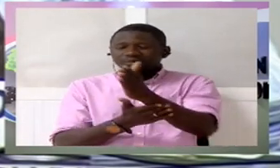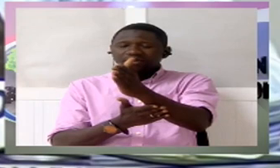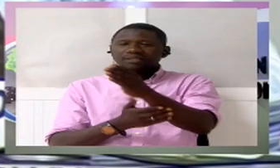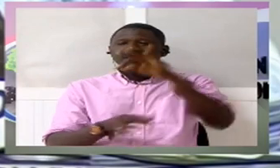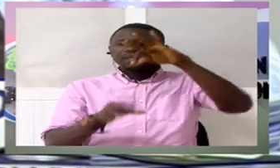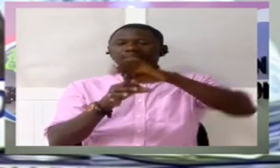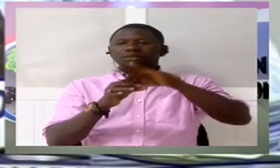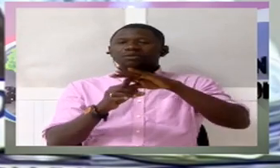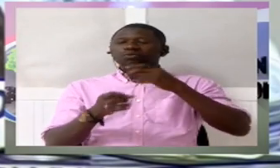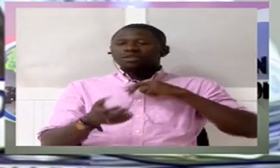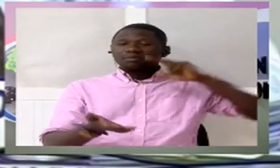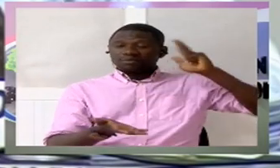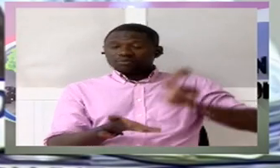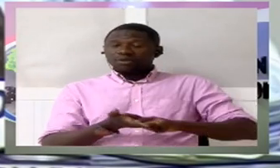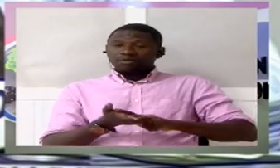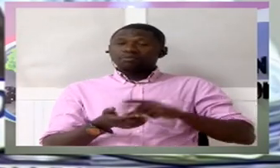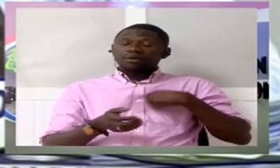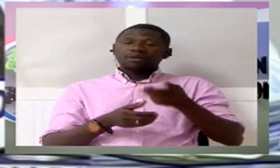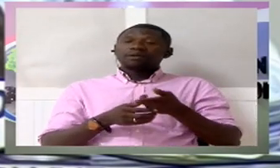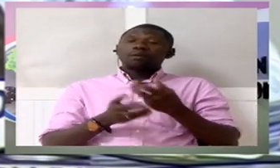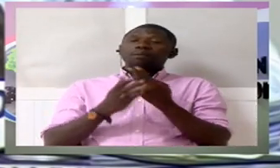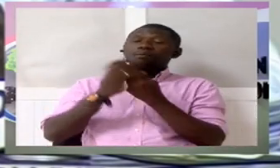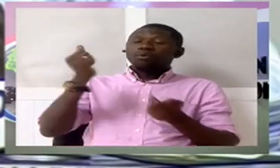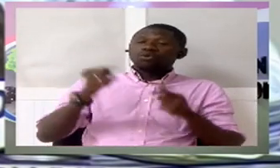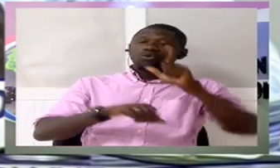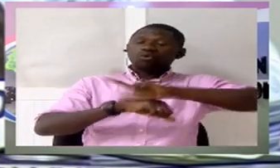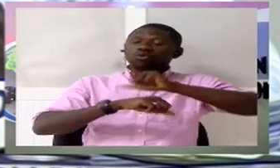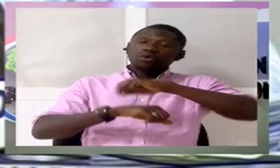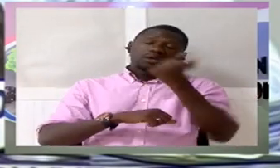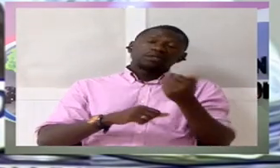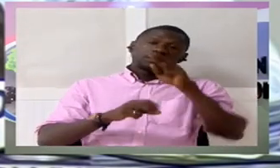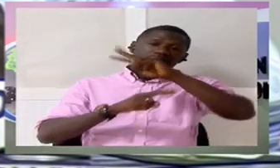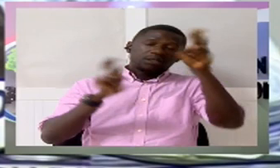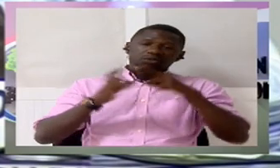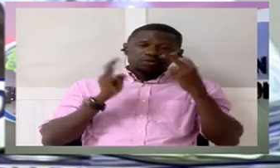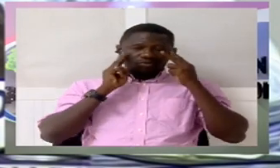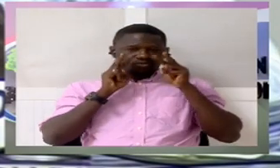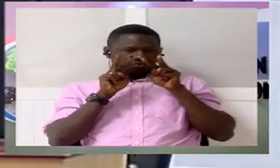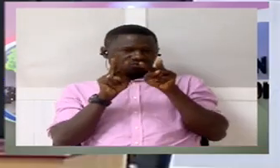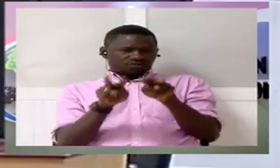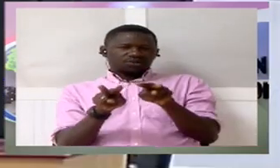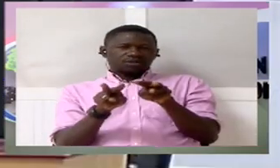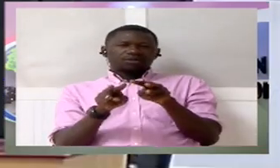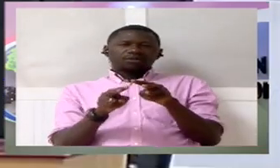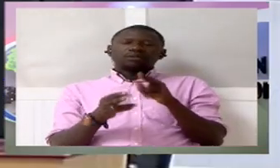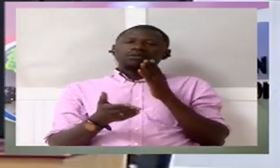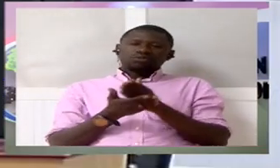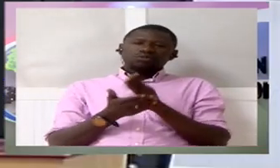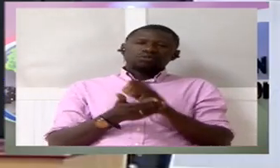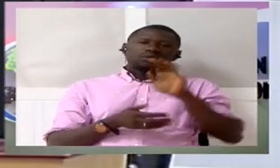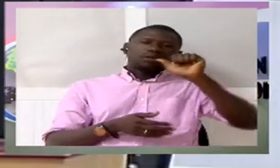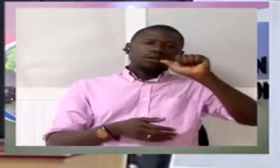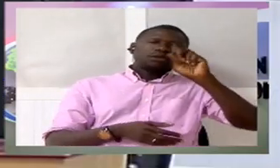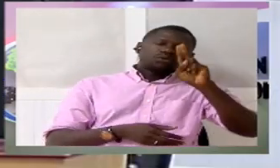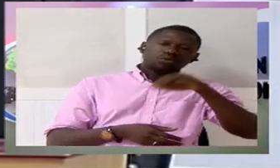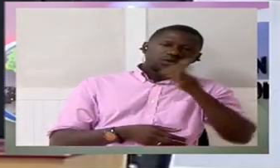been certified as such by both local and international observers, notably the African Union and